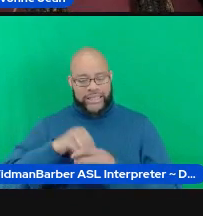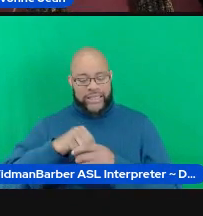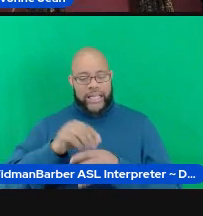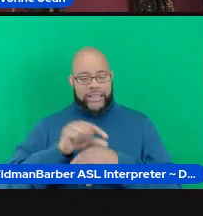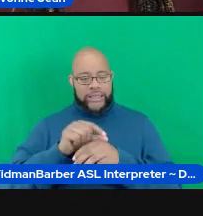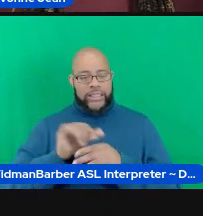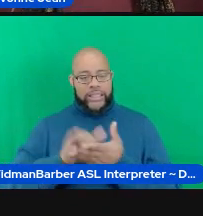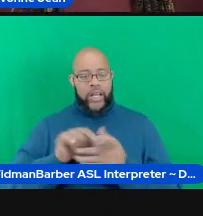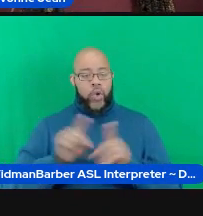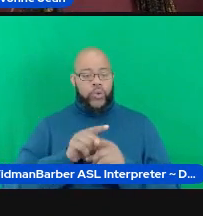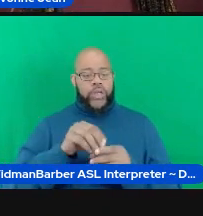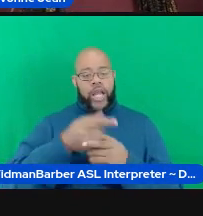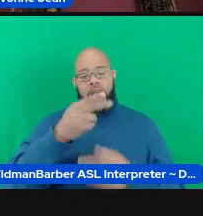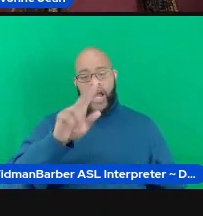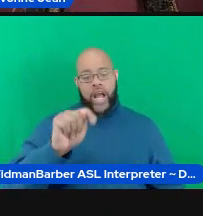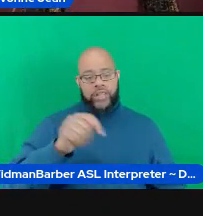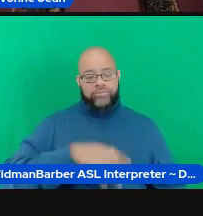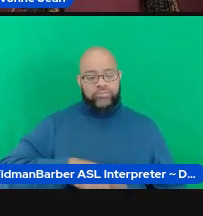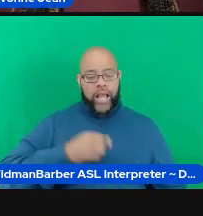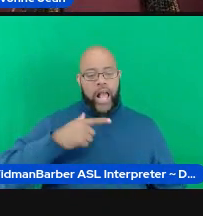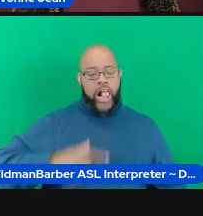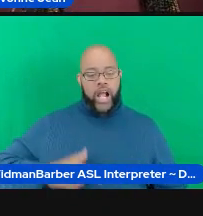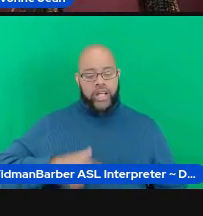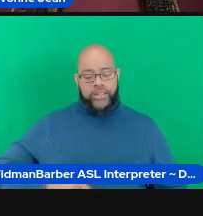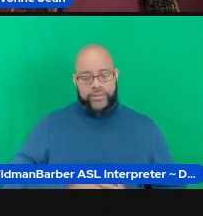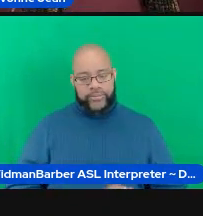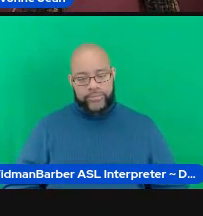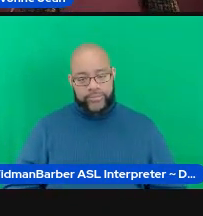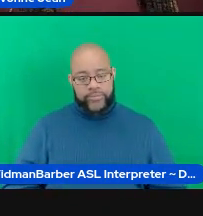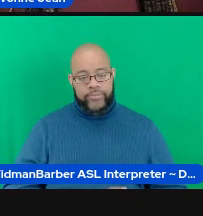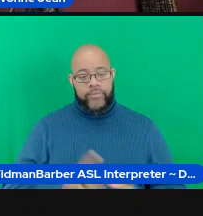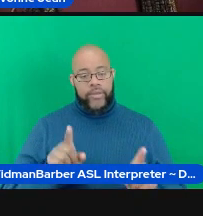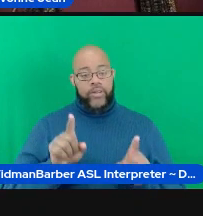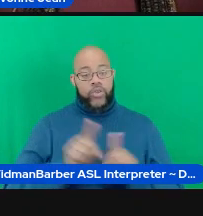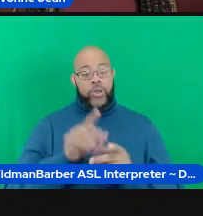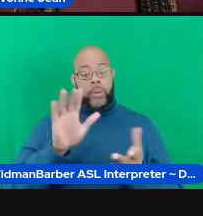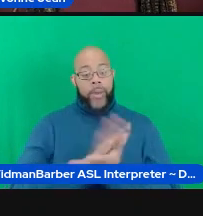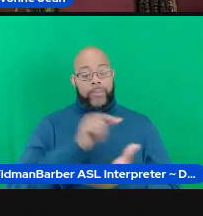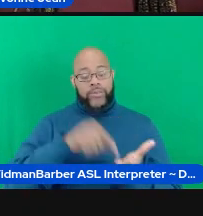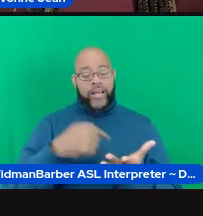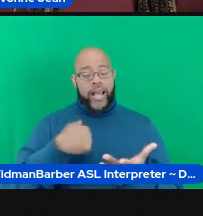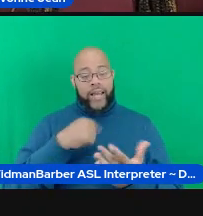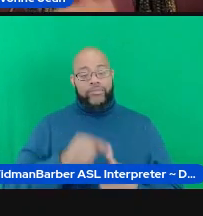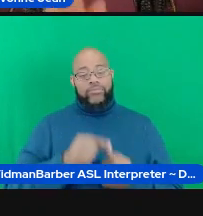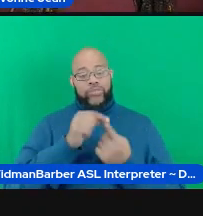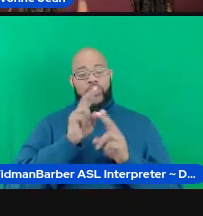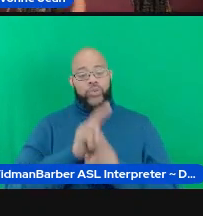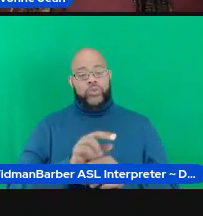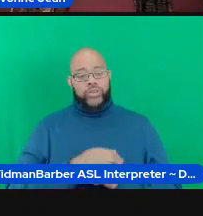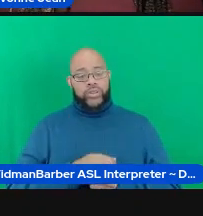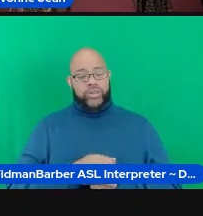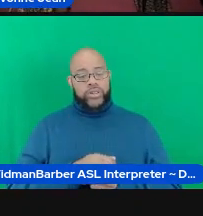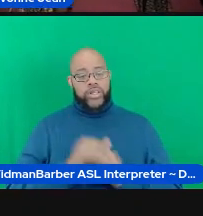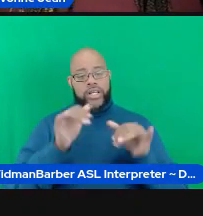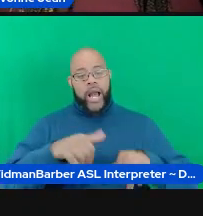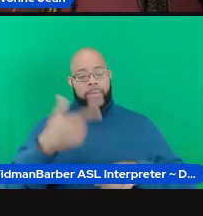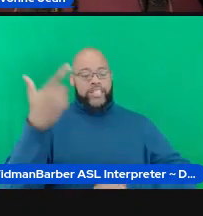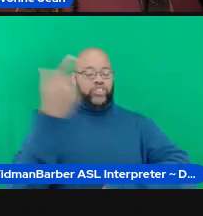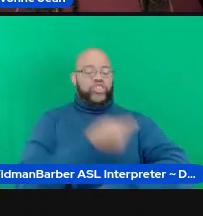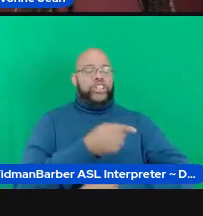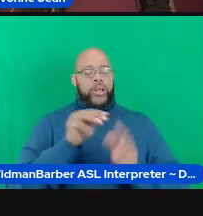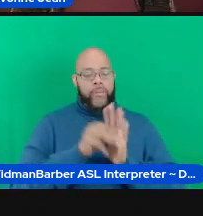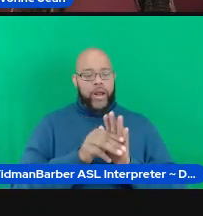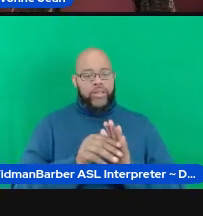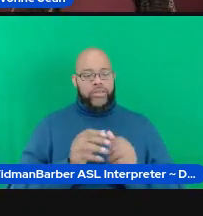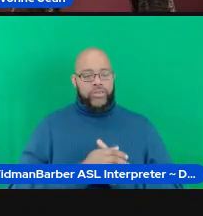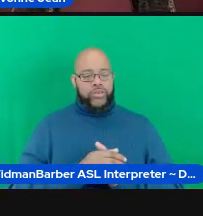gut and lung. Additionally, these papers also had the caveat of using the common injection model to directly